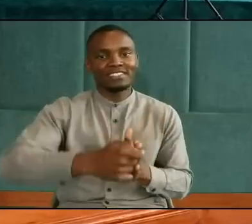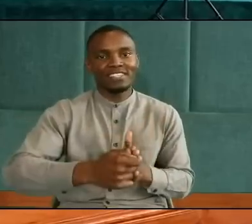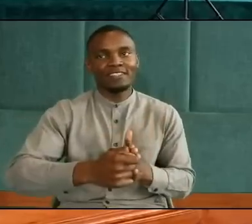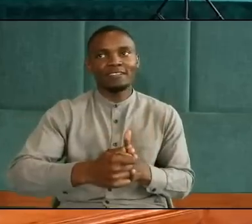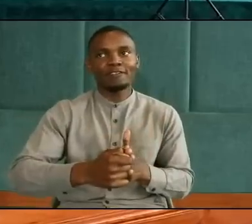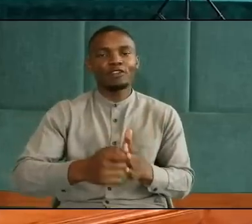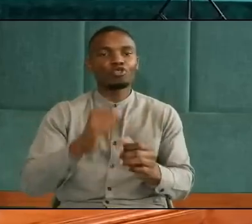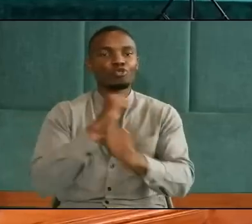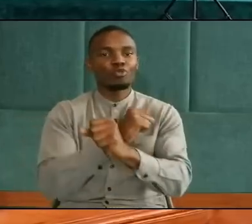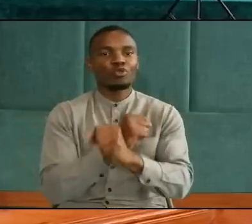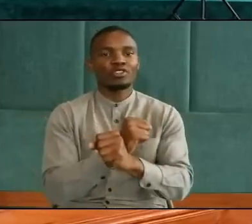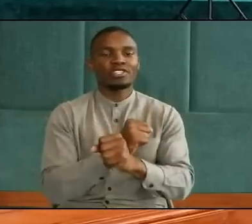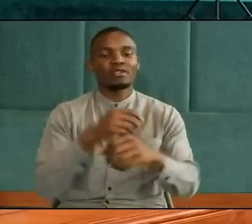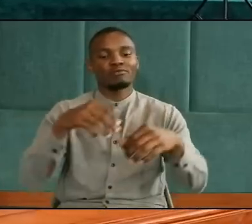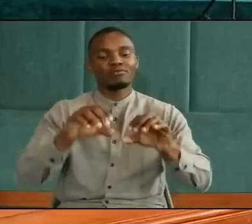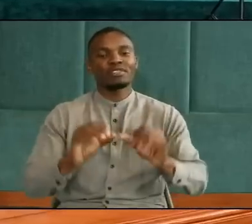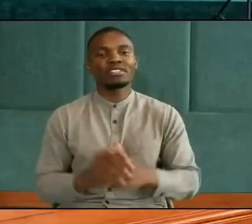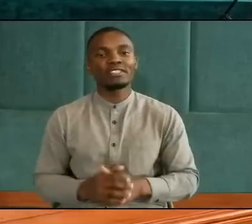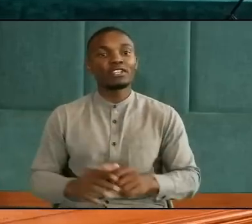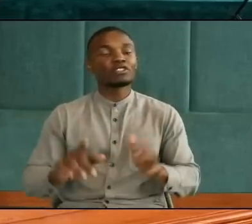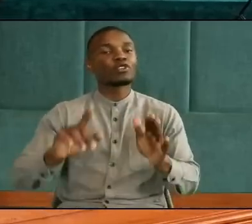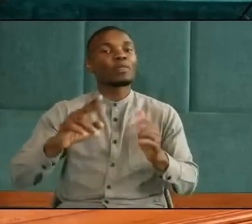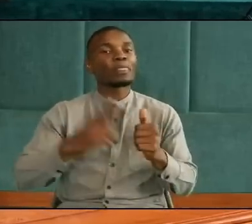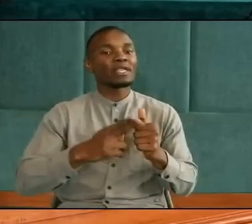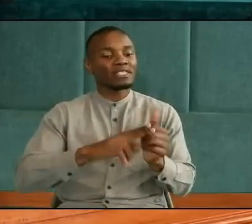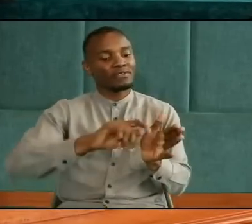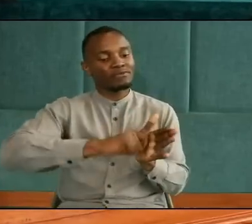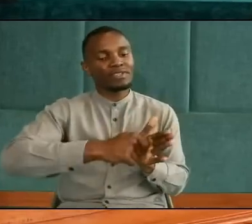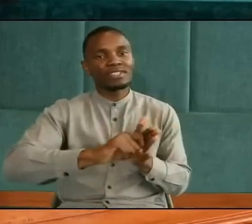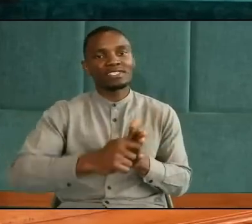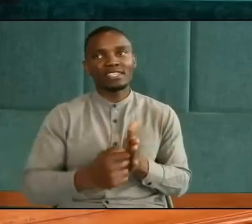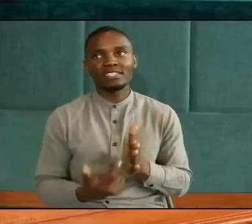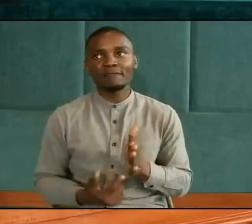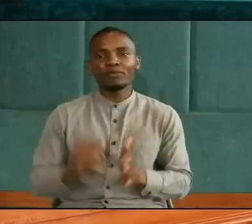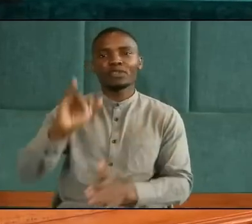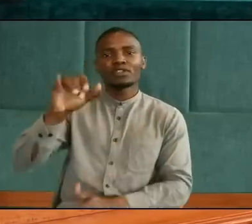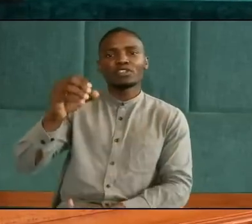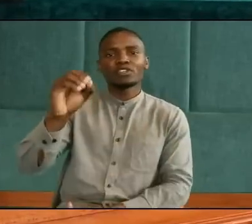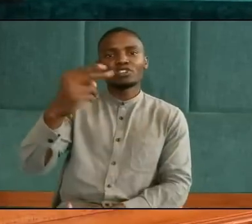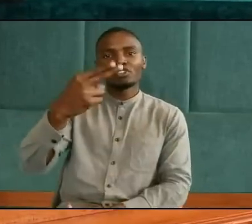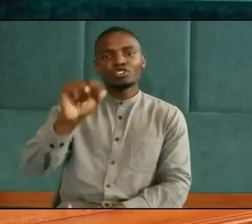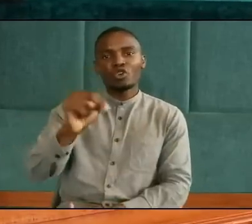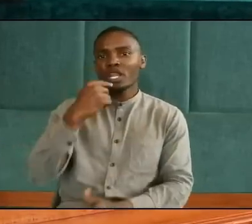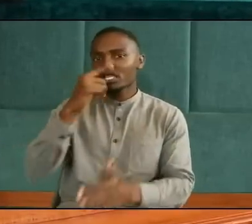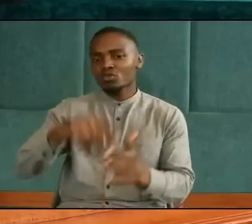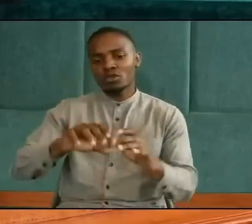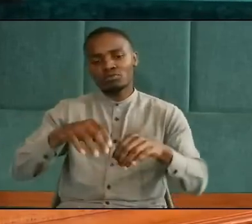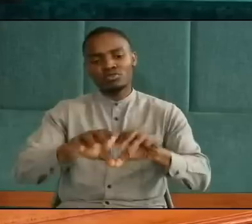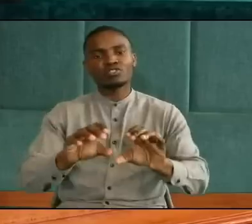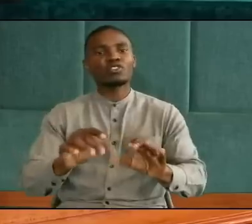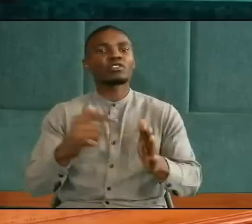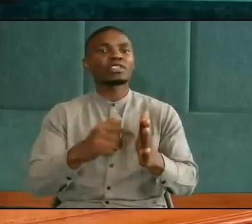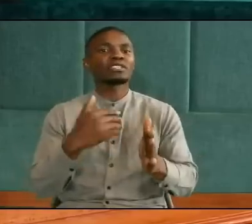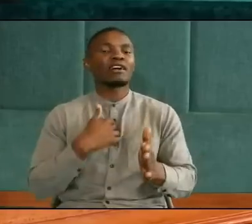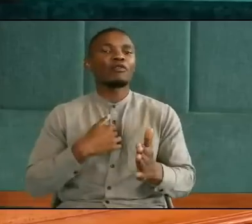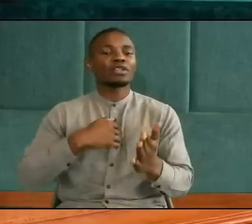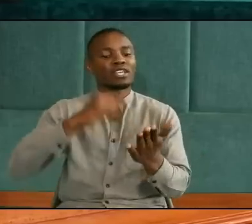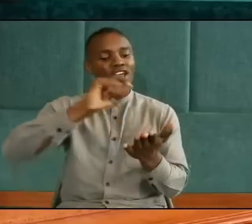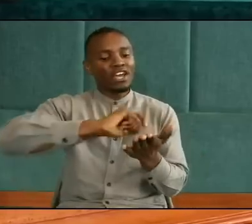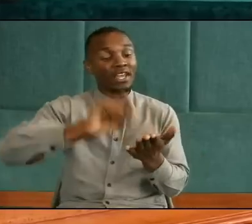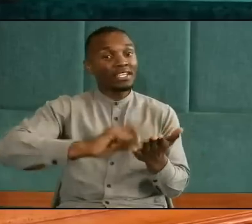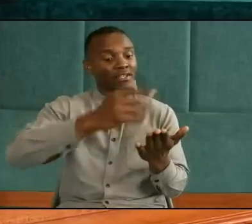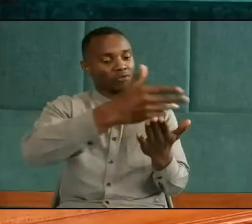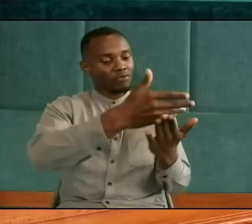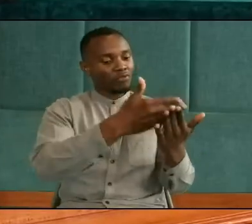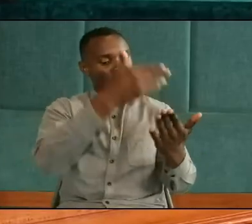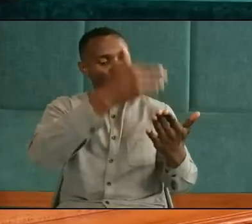to secure them. So these seven seals. So this scroll, John says, it has writing on both sides, the back and